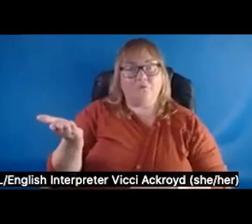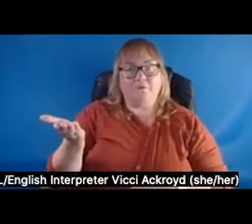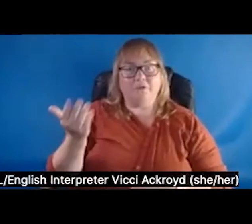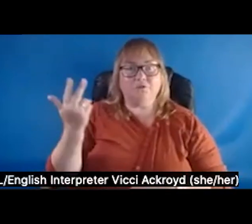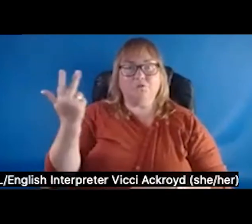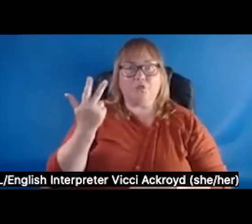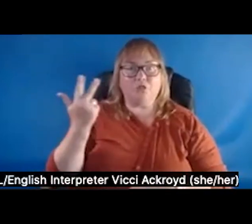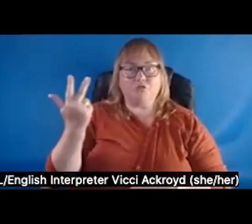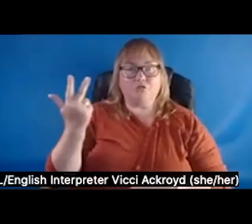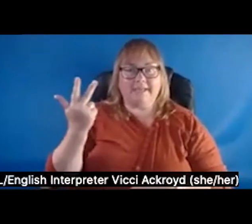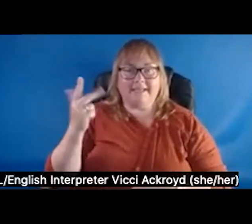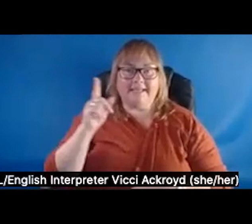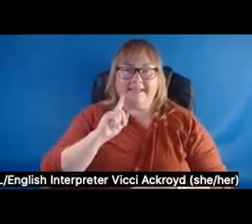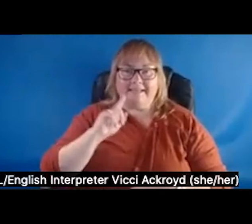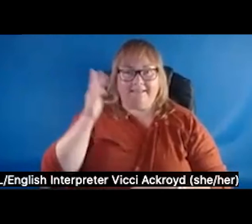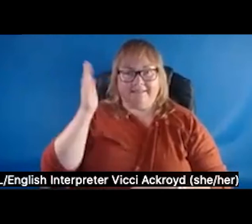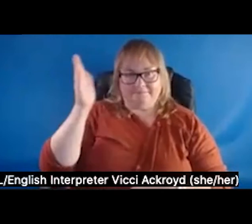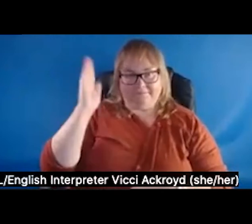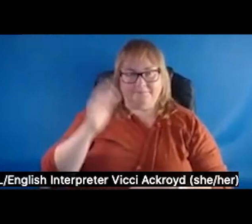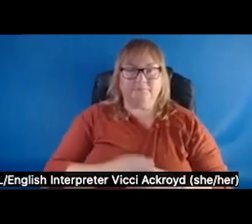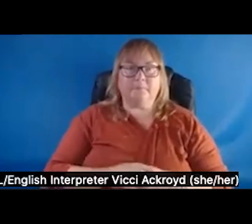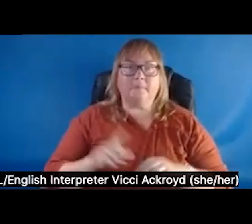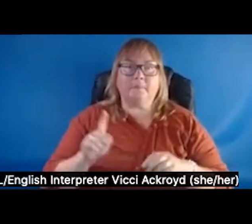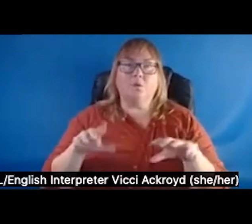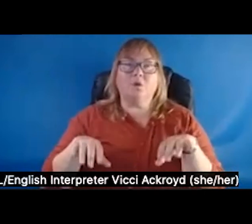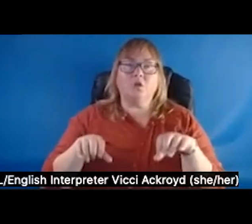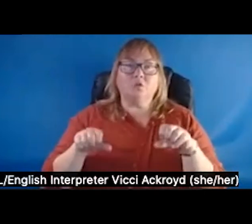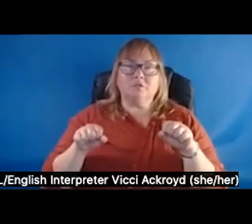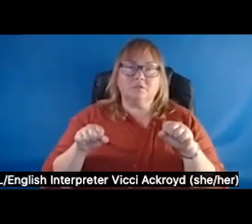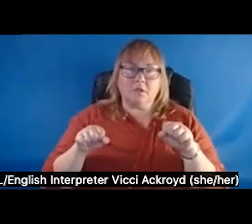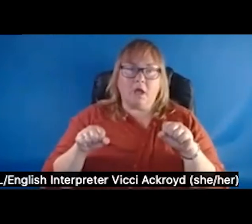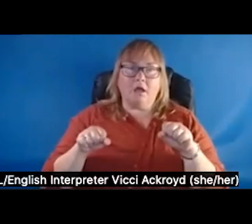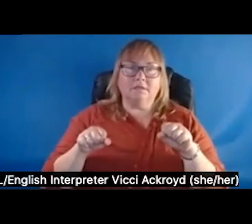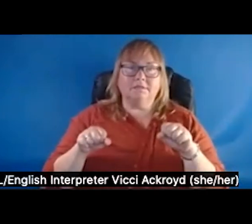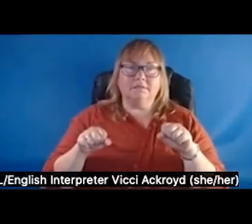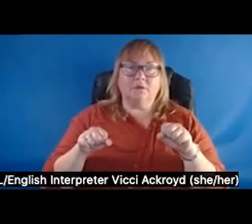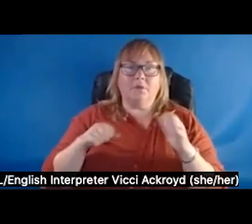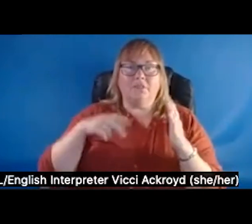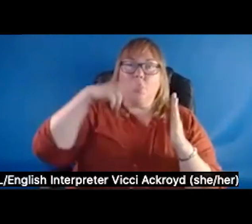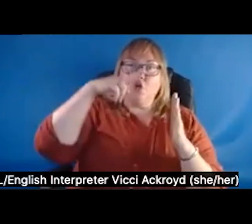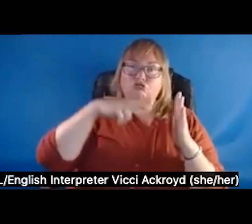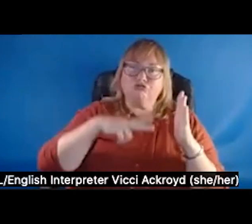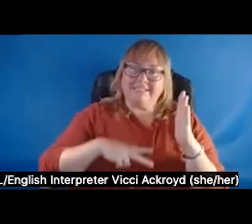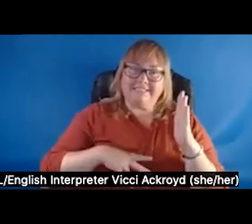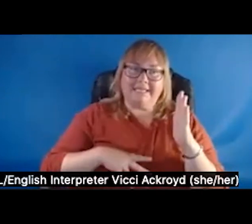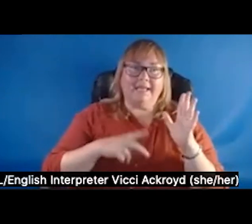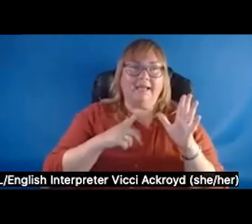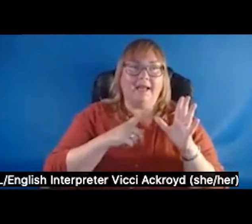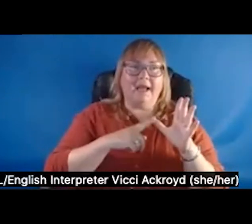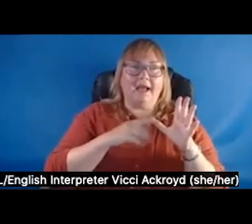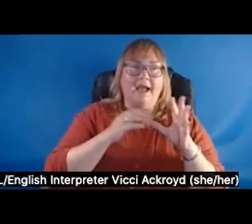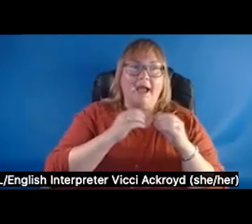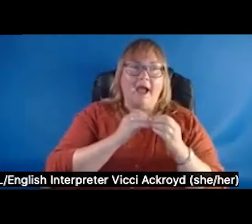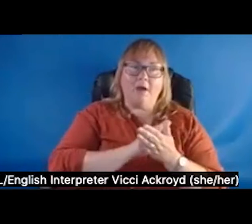tonight. We're going to begin actually with a collective reading that Abhaya has very kindly